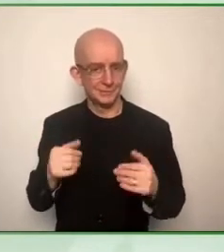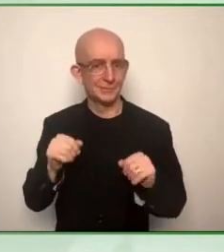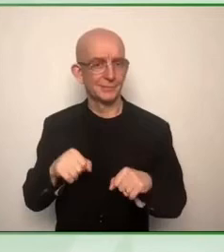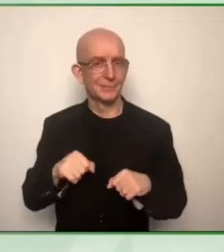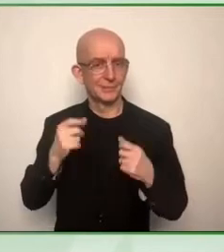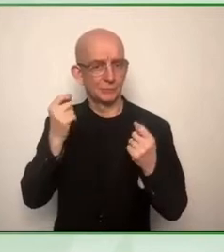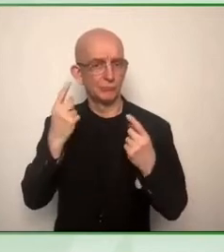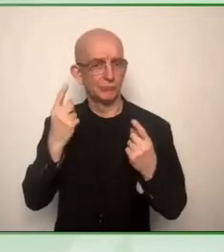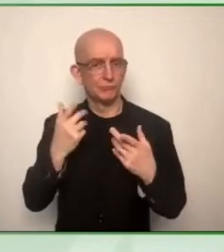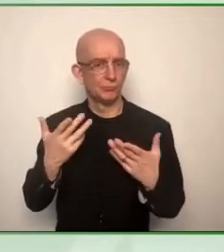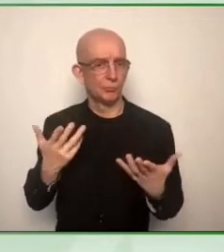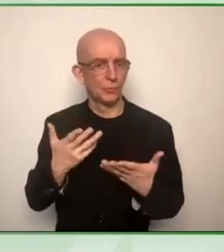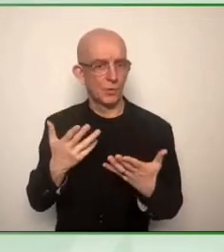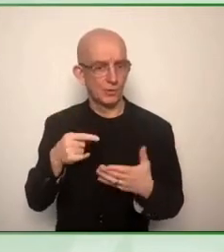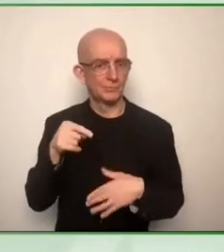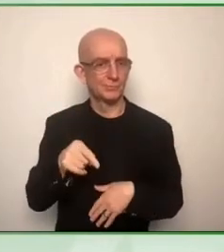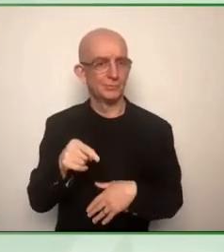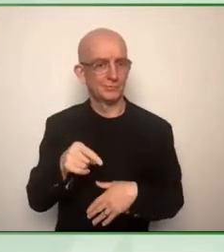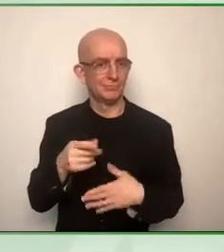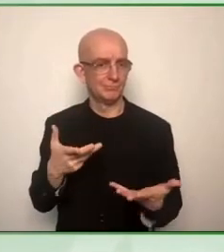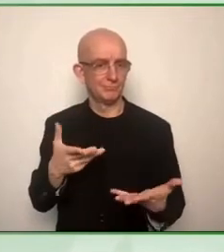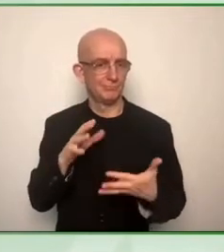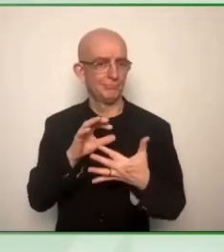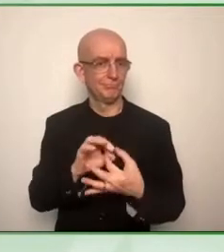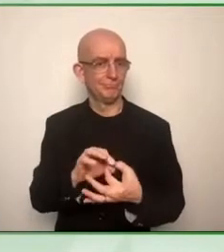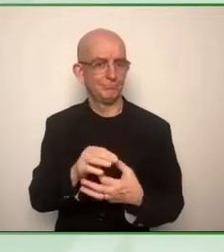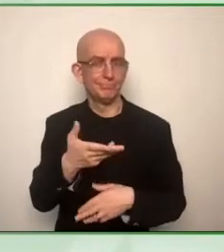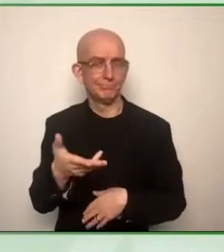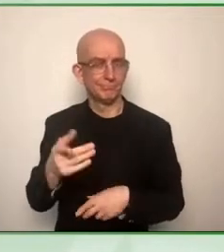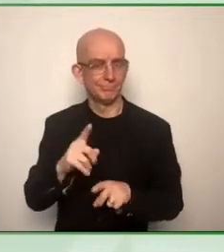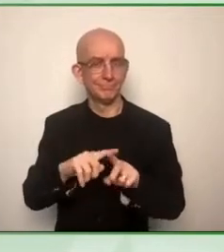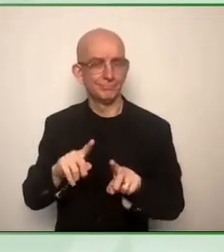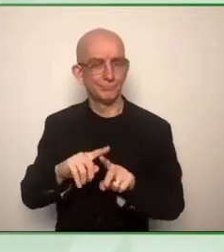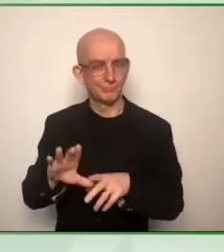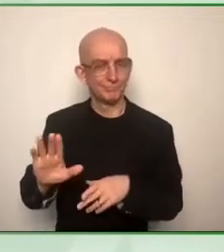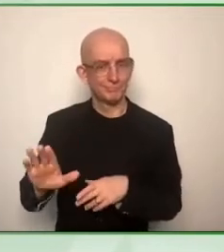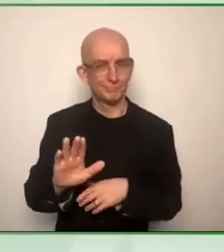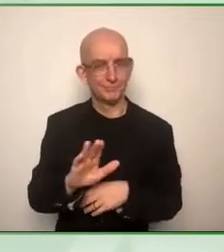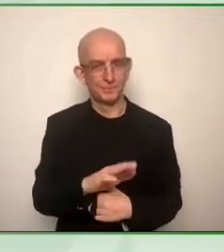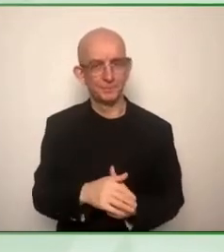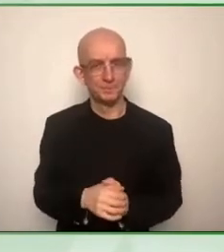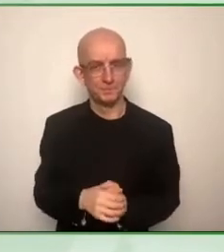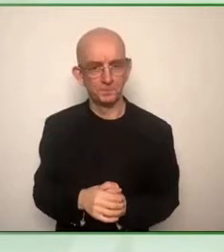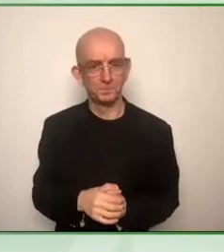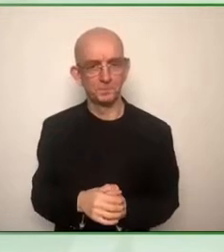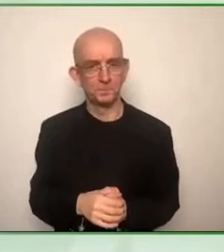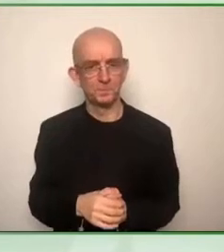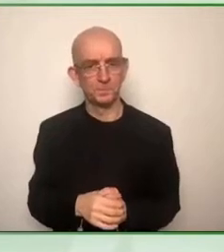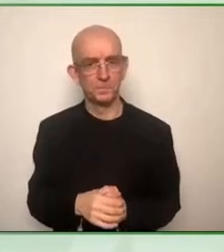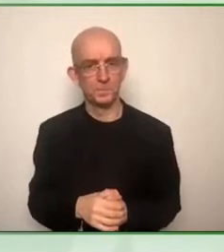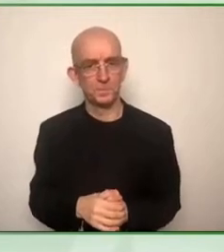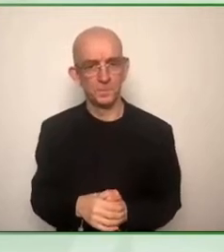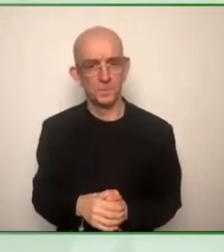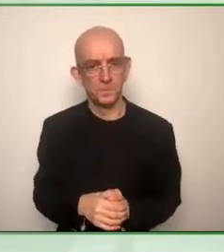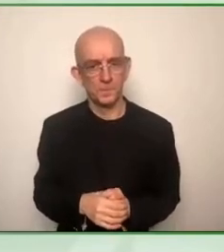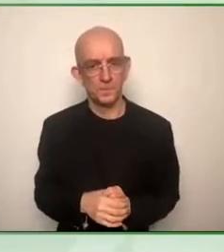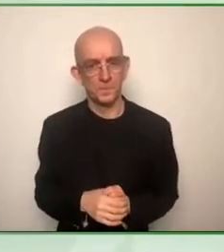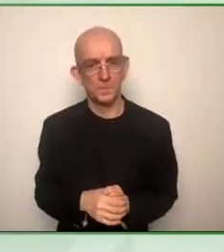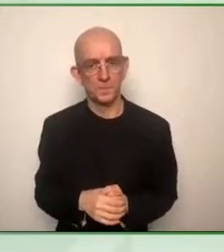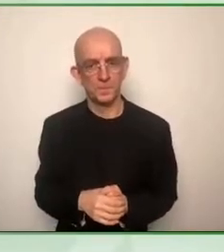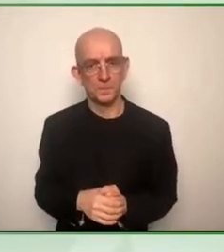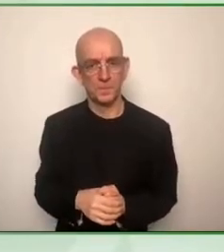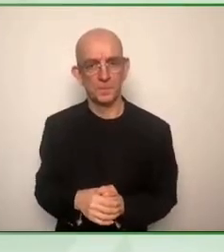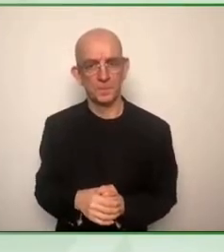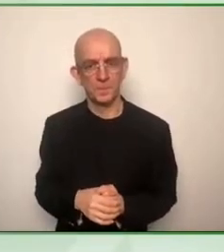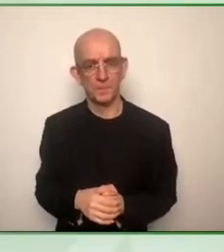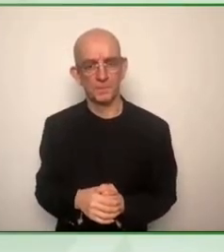a subscription model? How does the business model work? The app is 100% free, 100% free to its users. It's also, we're in